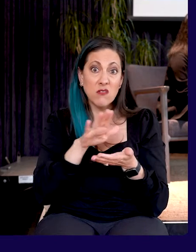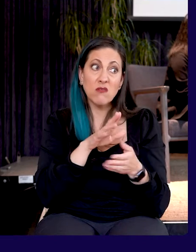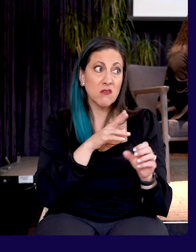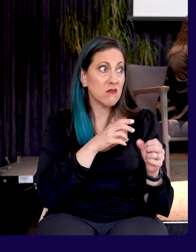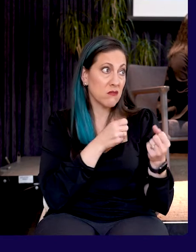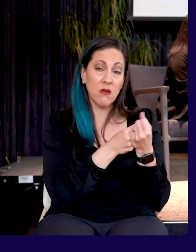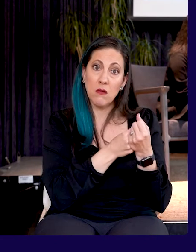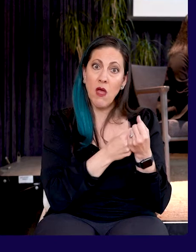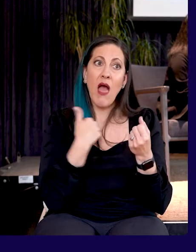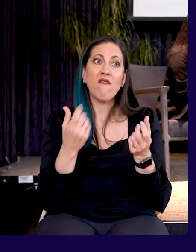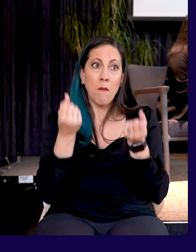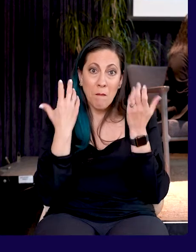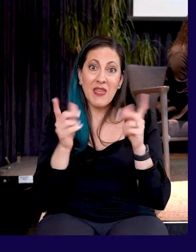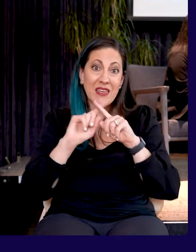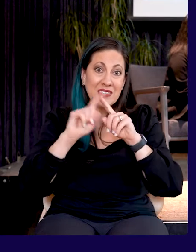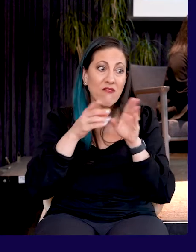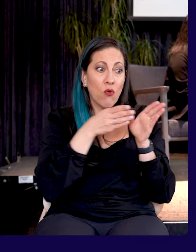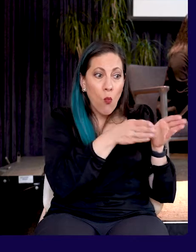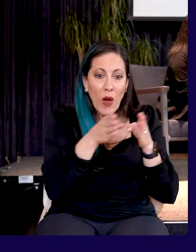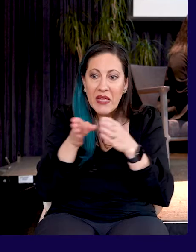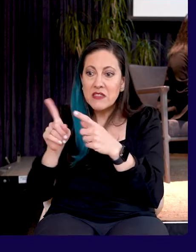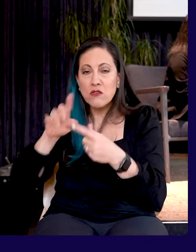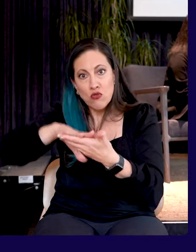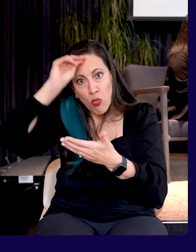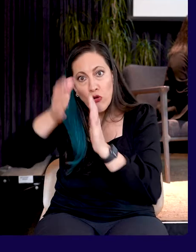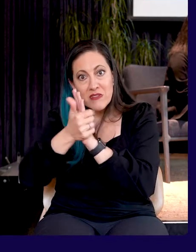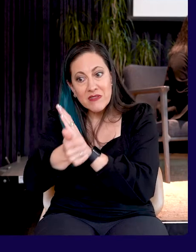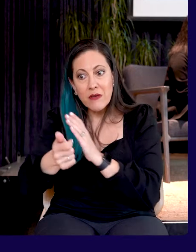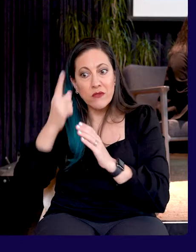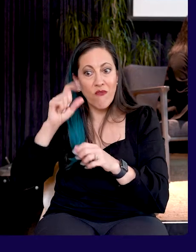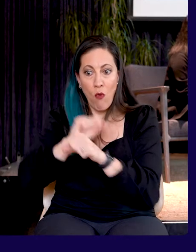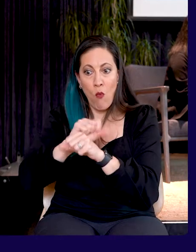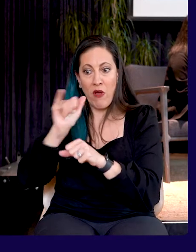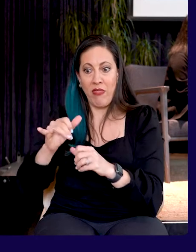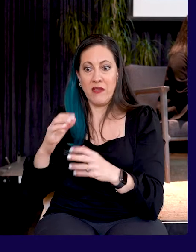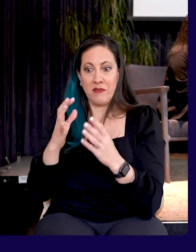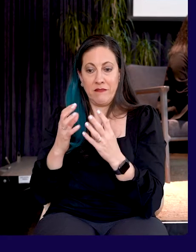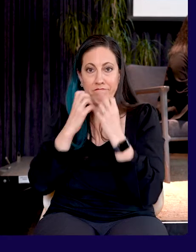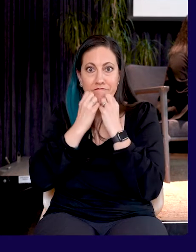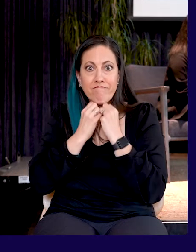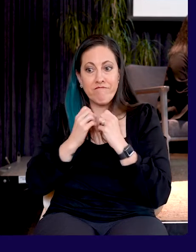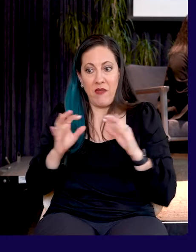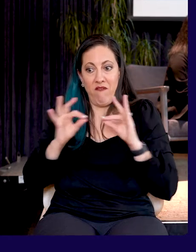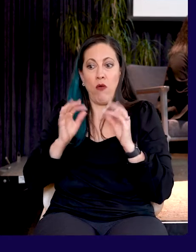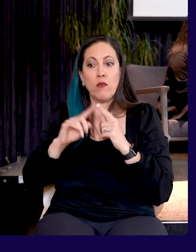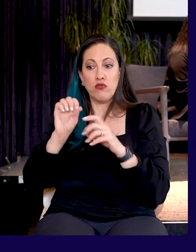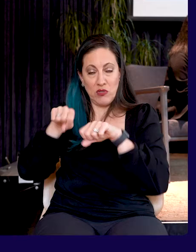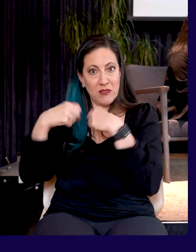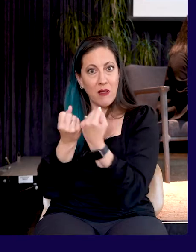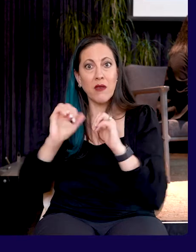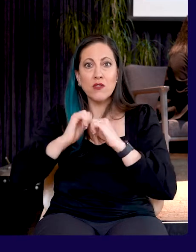a lot of paths to good jobs that have real value for society. And so how do we develop more tracks and invest in